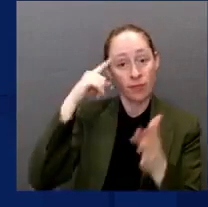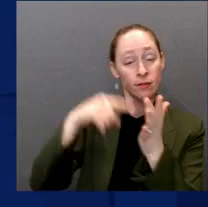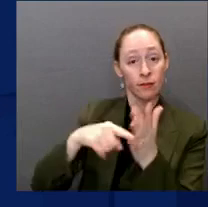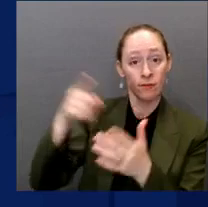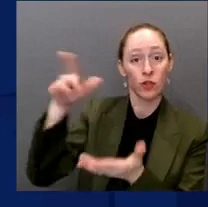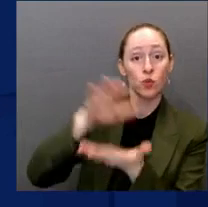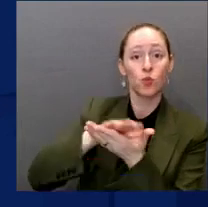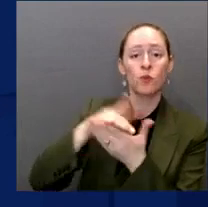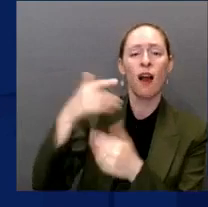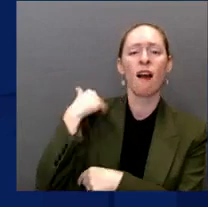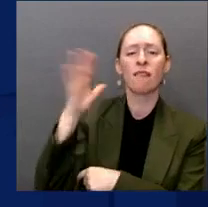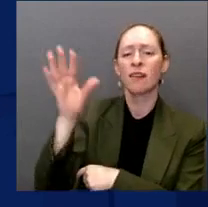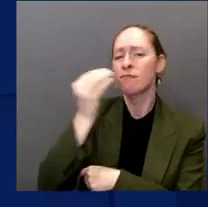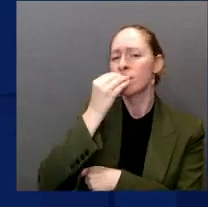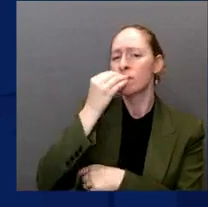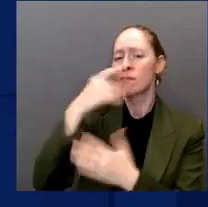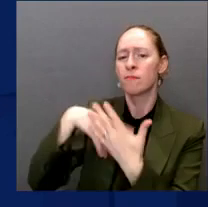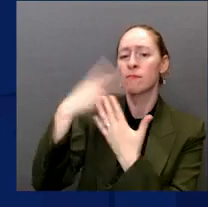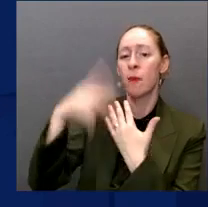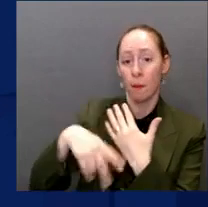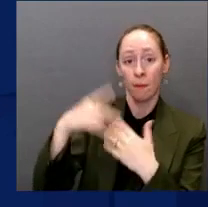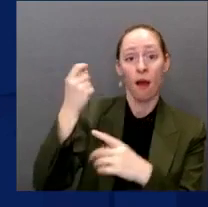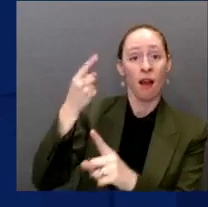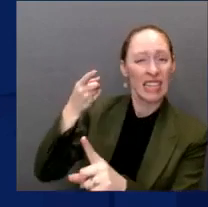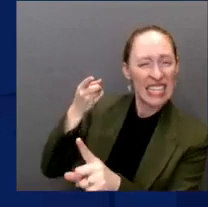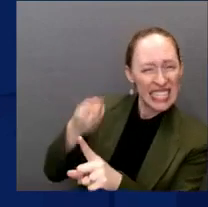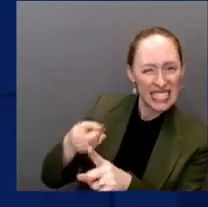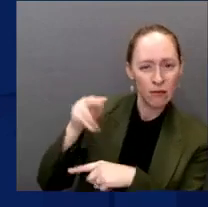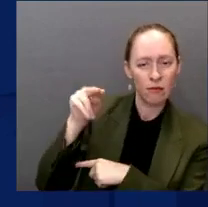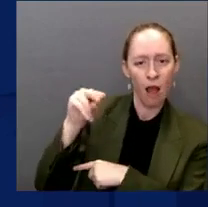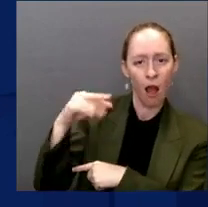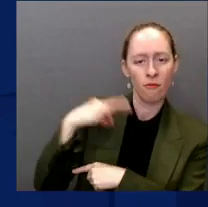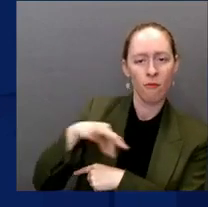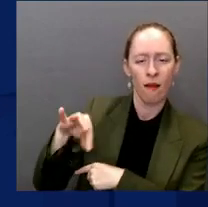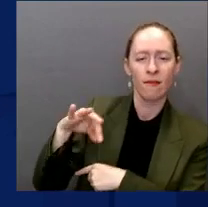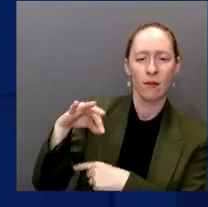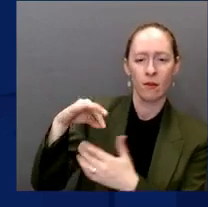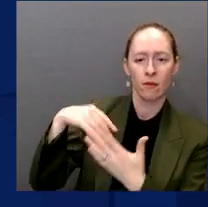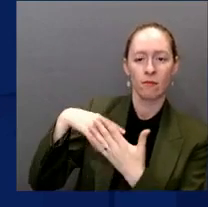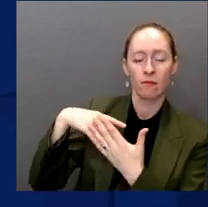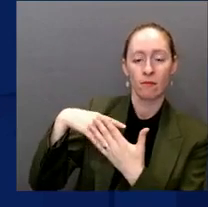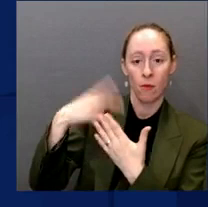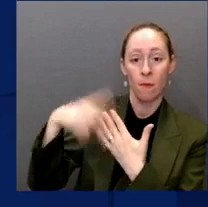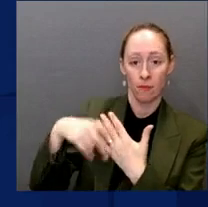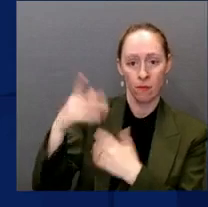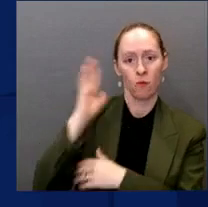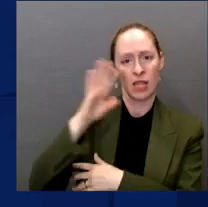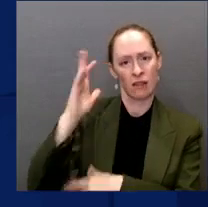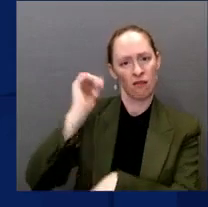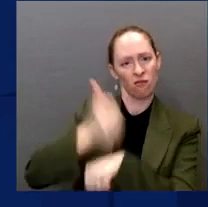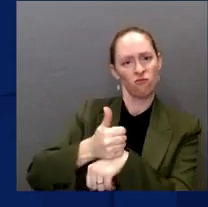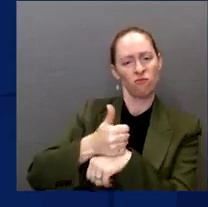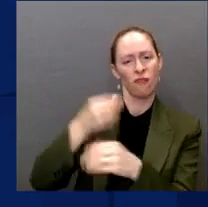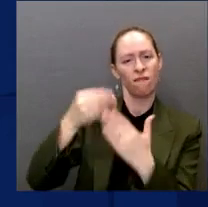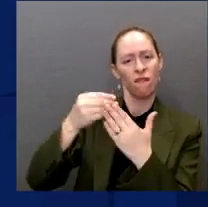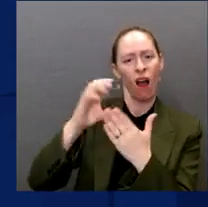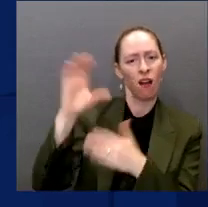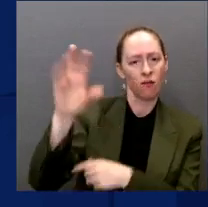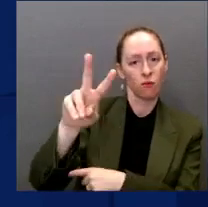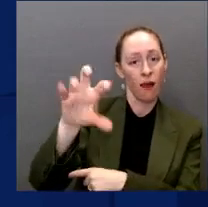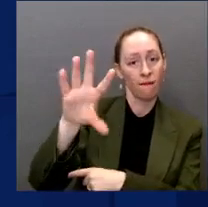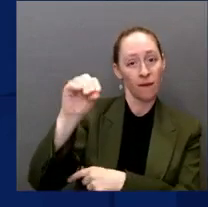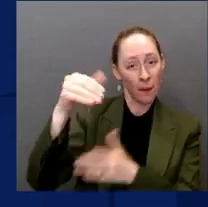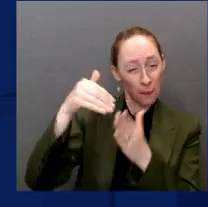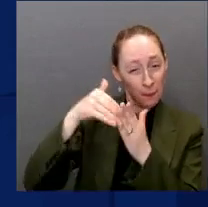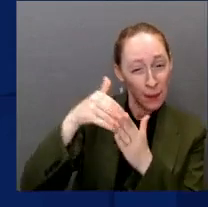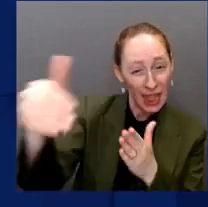mobilize $250 million to impact 500,000 students per year over the next 8 years to increase